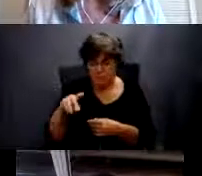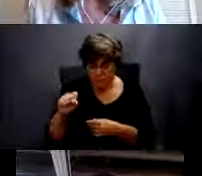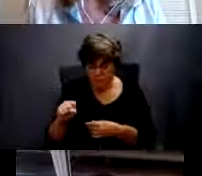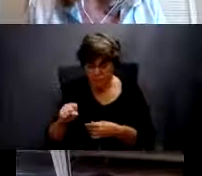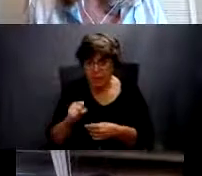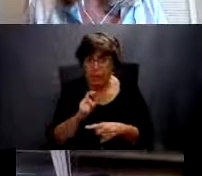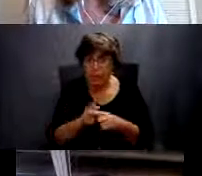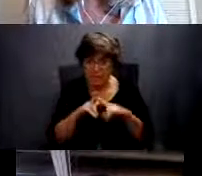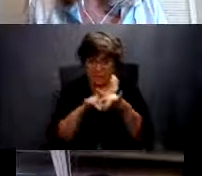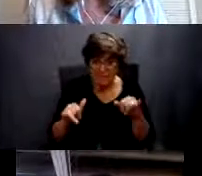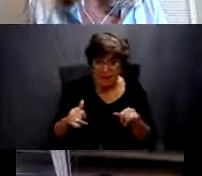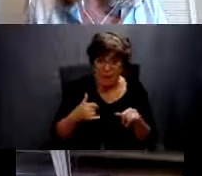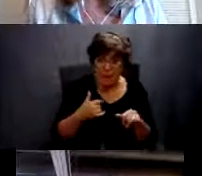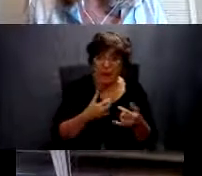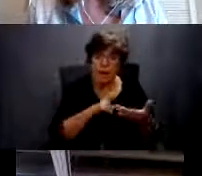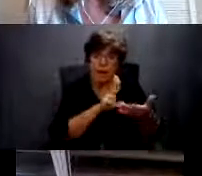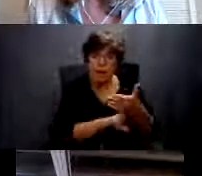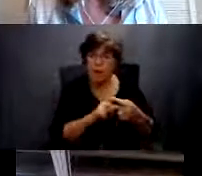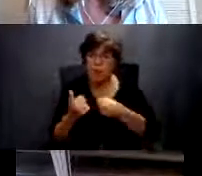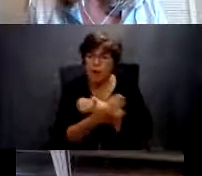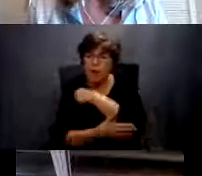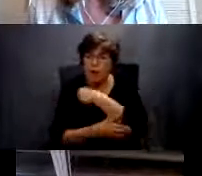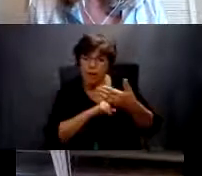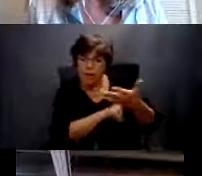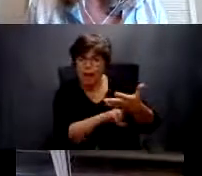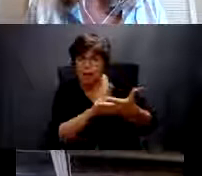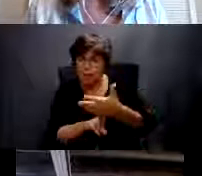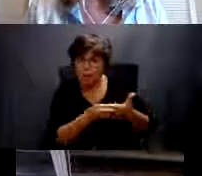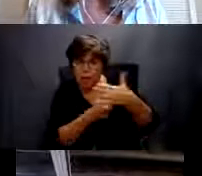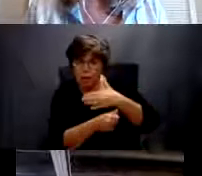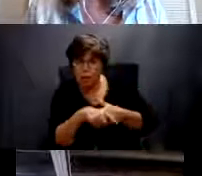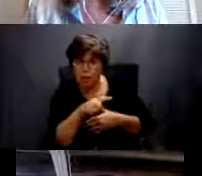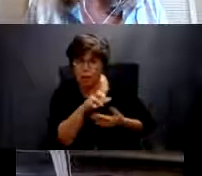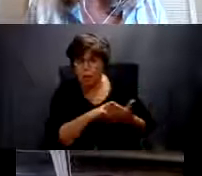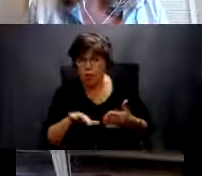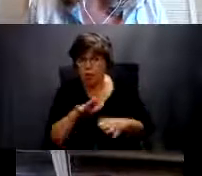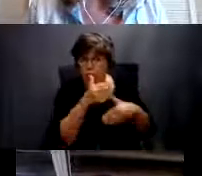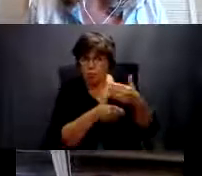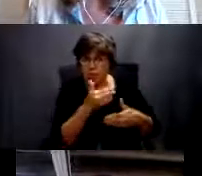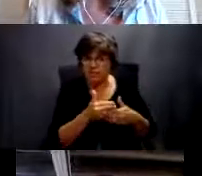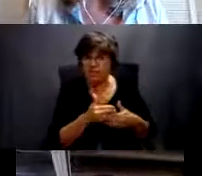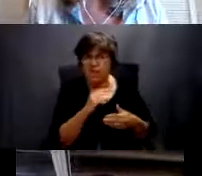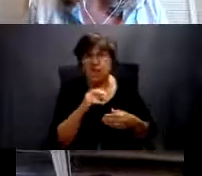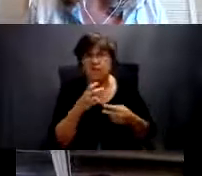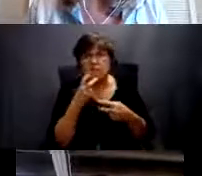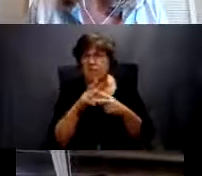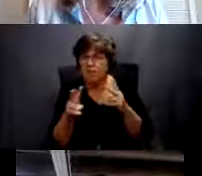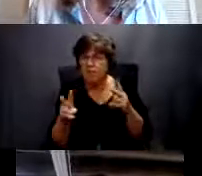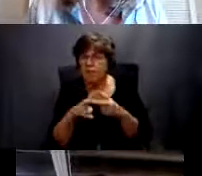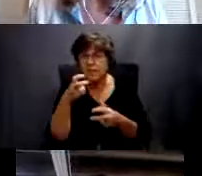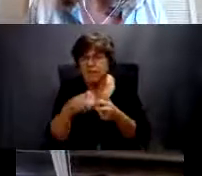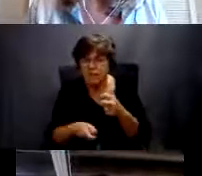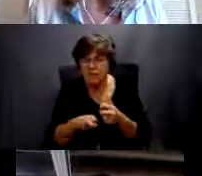also started contracting with counties. So I learned that process, a very difficult, long process as well, of